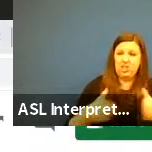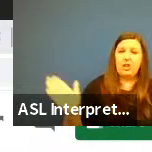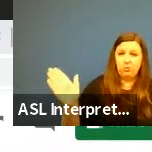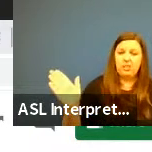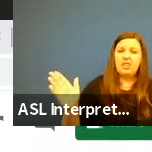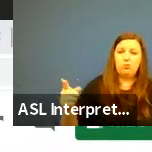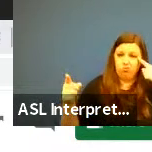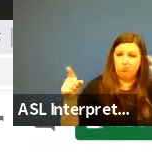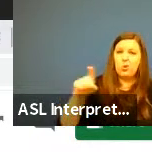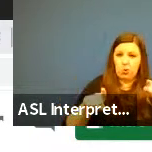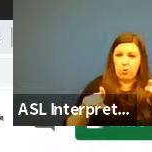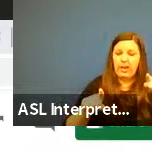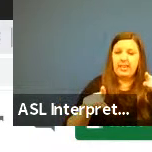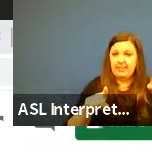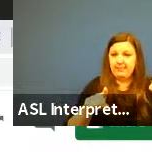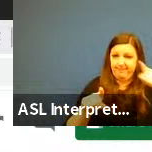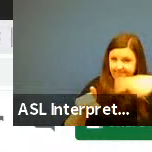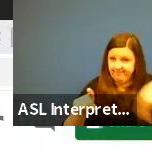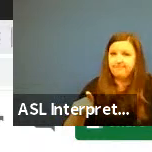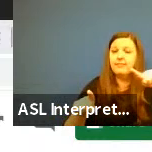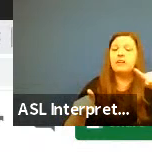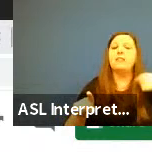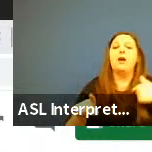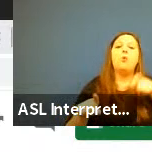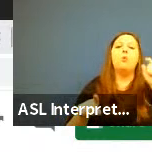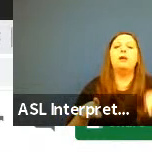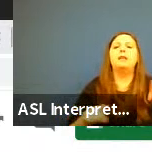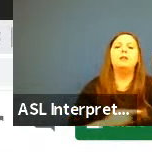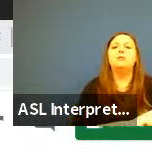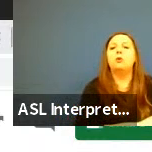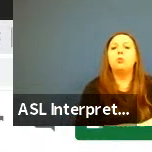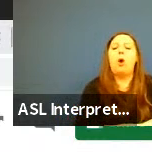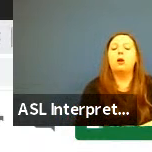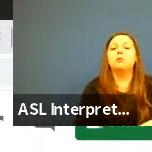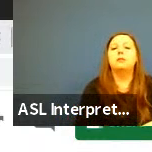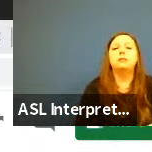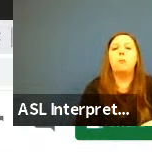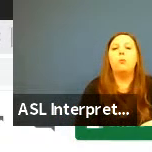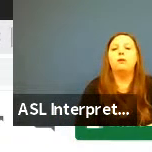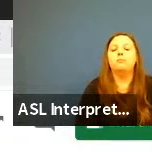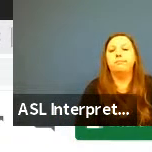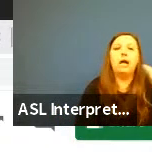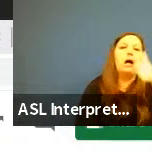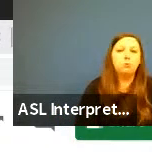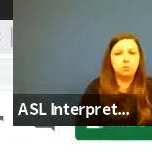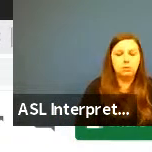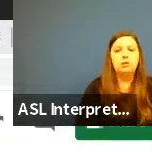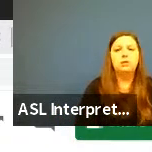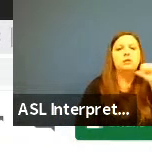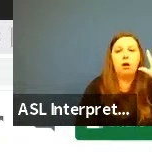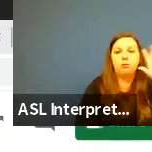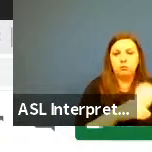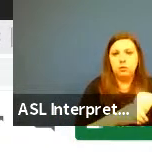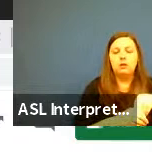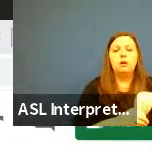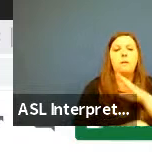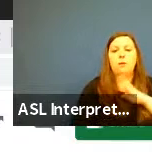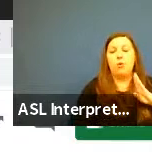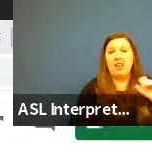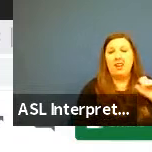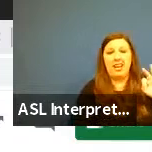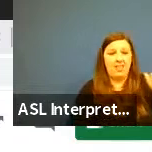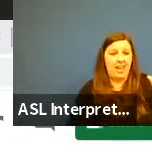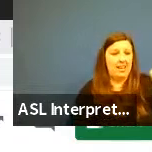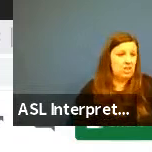inquire, we need to ask someone outside of us. Now, whether that be GSBA or not, I do want to be